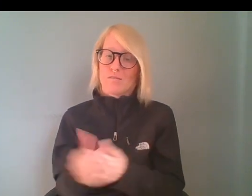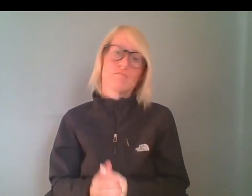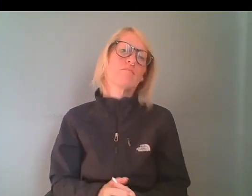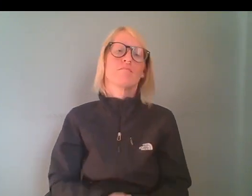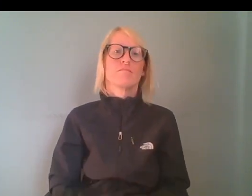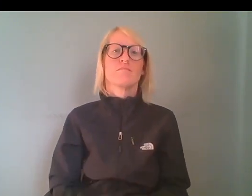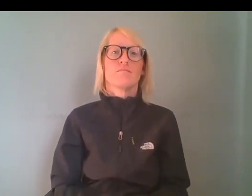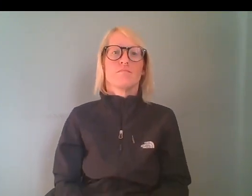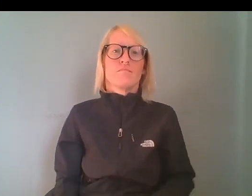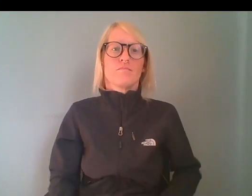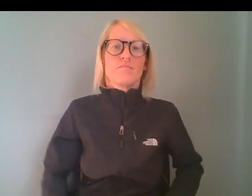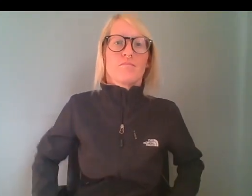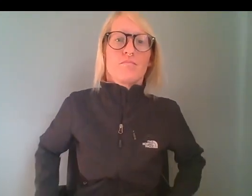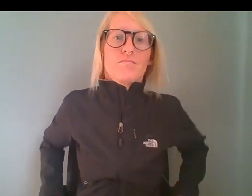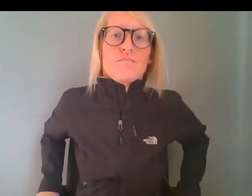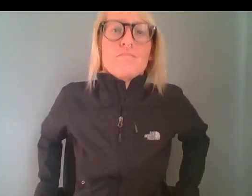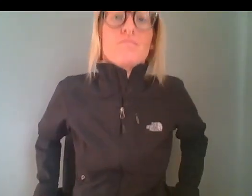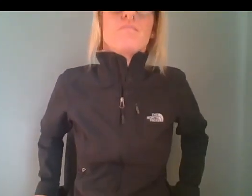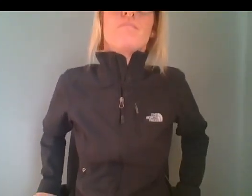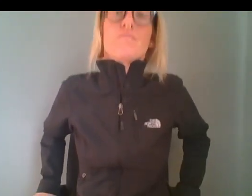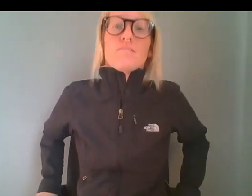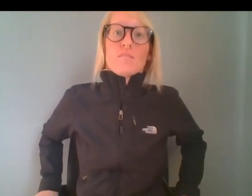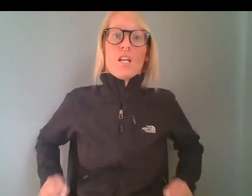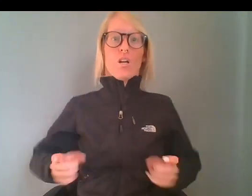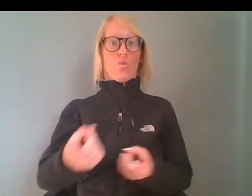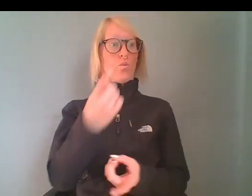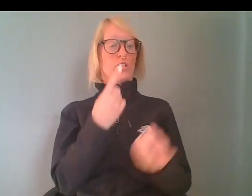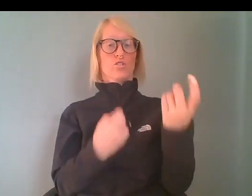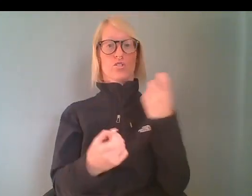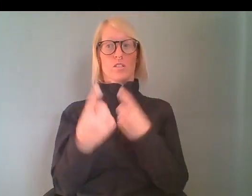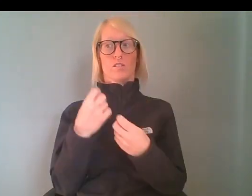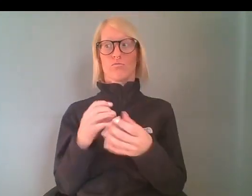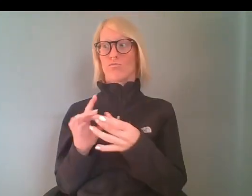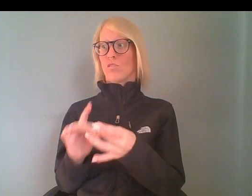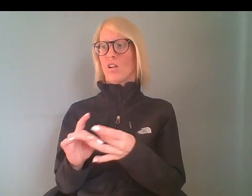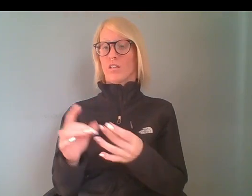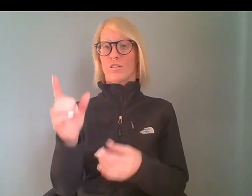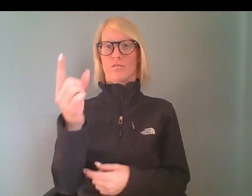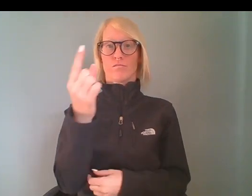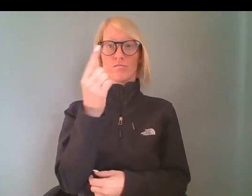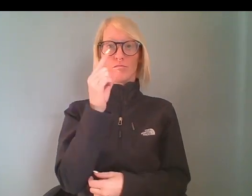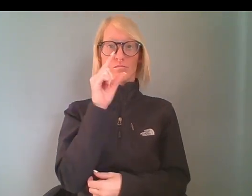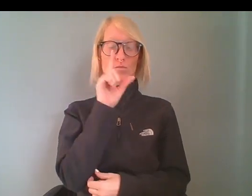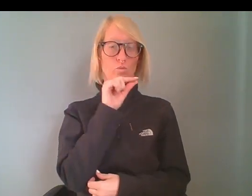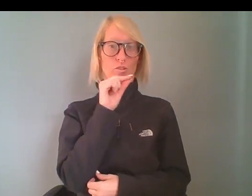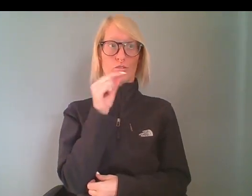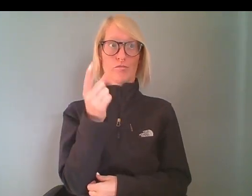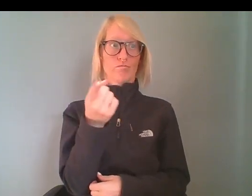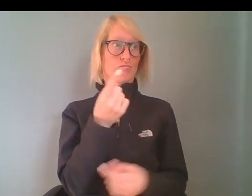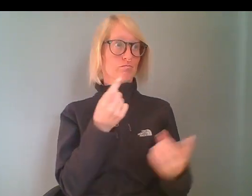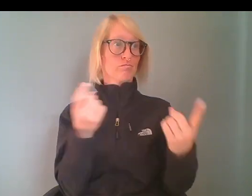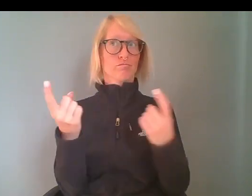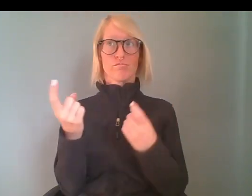Okay, before I get into Blogger, are there questions about what I've said about Twitter so far?